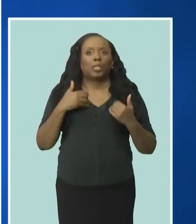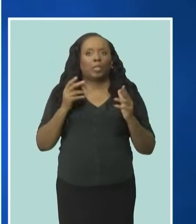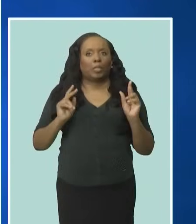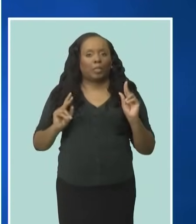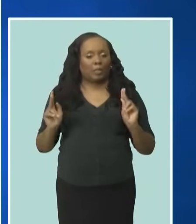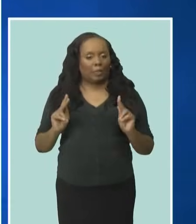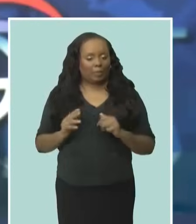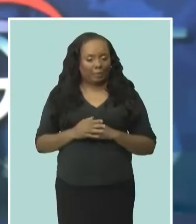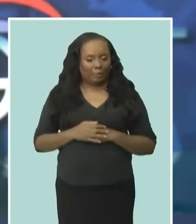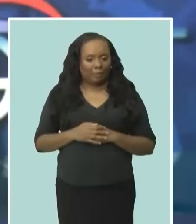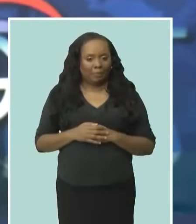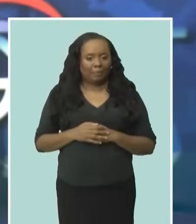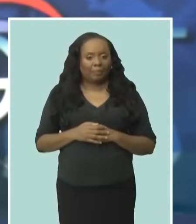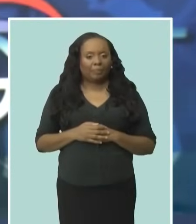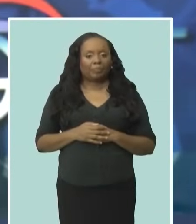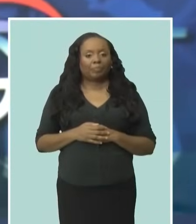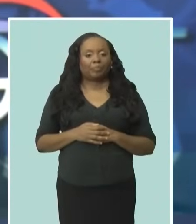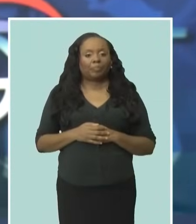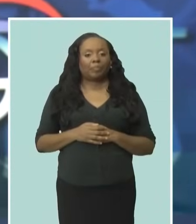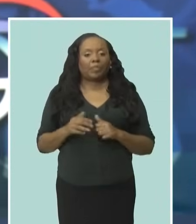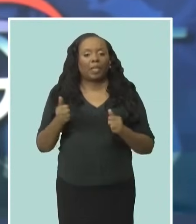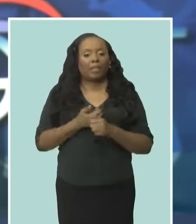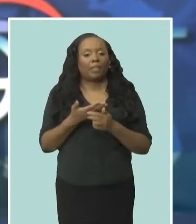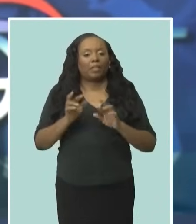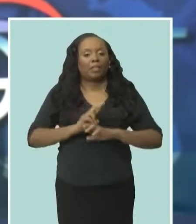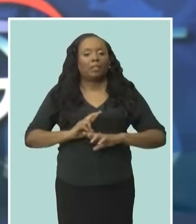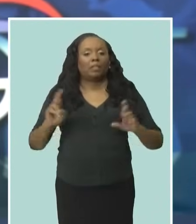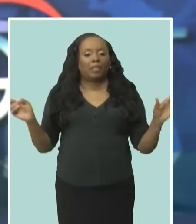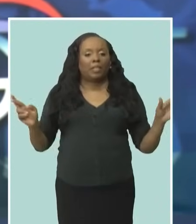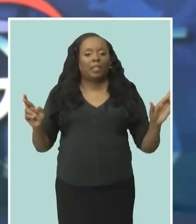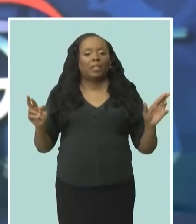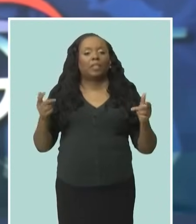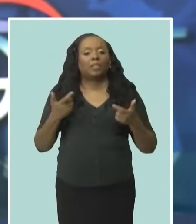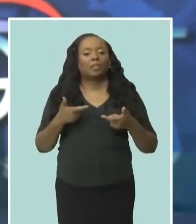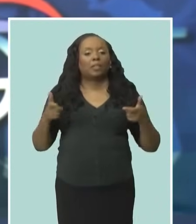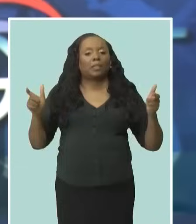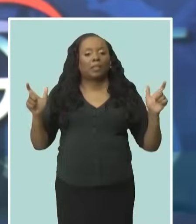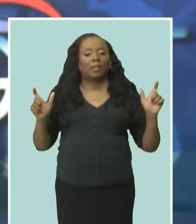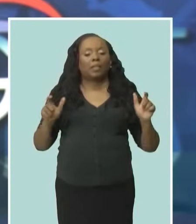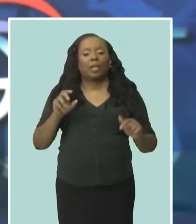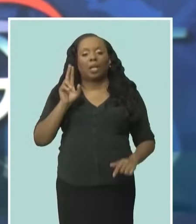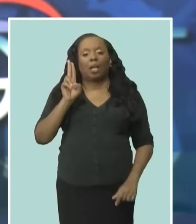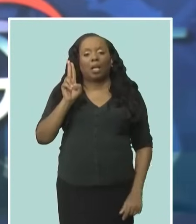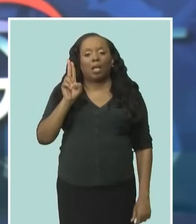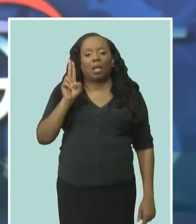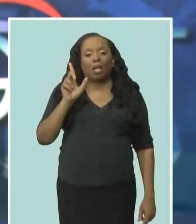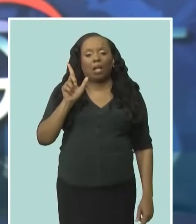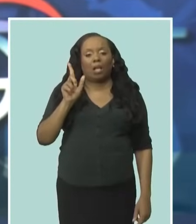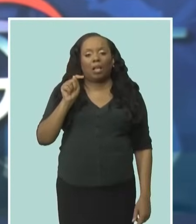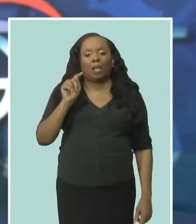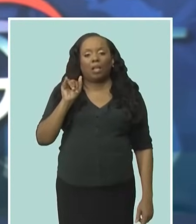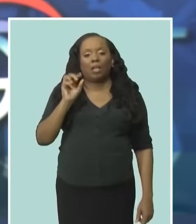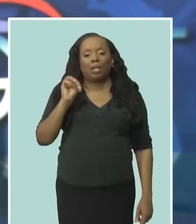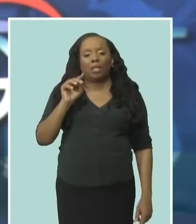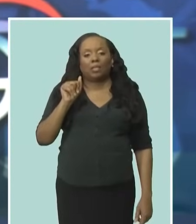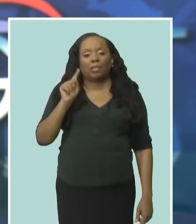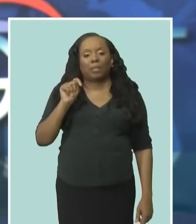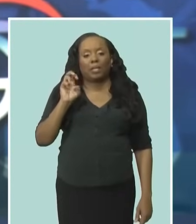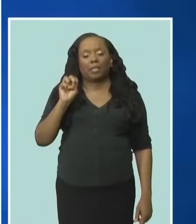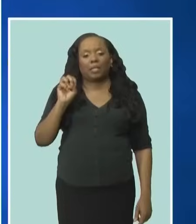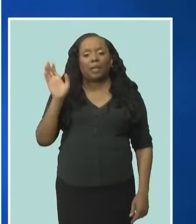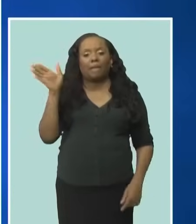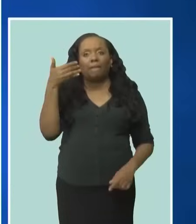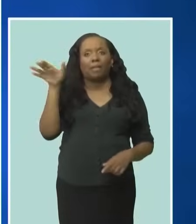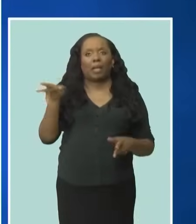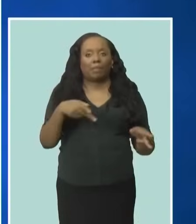display. Well, the road is set and leads to the reunion Ultimate Flag Party on July 25th. And